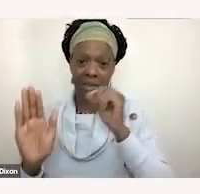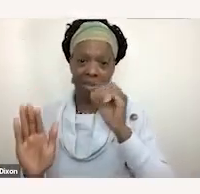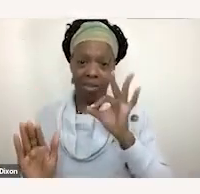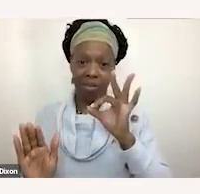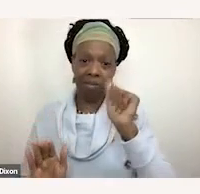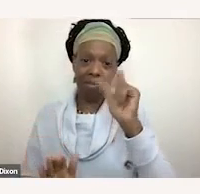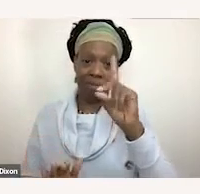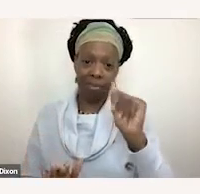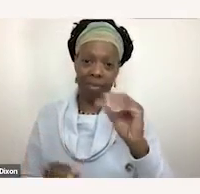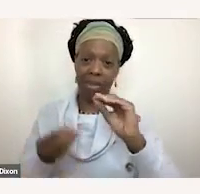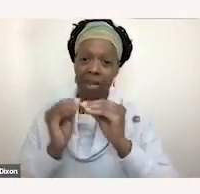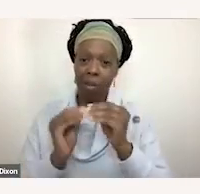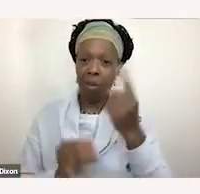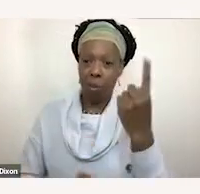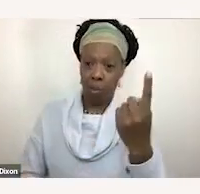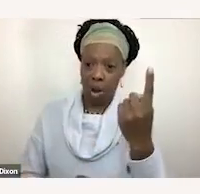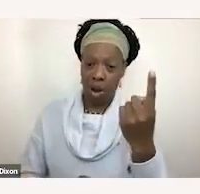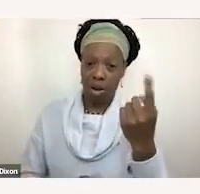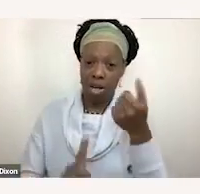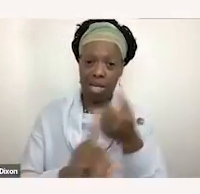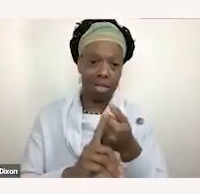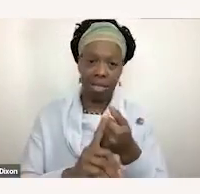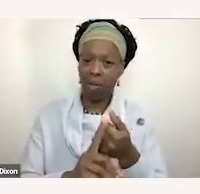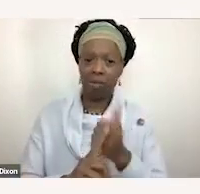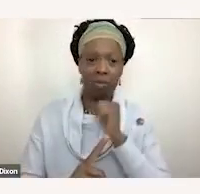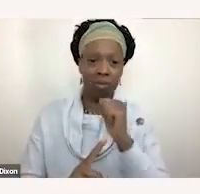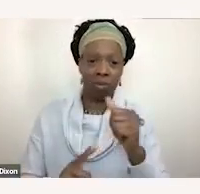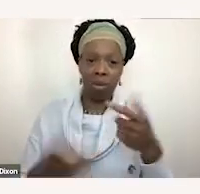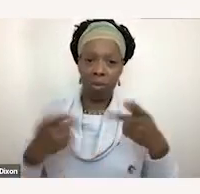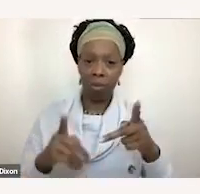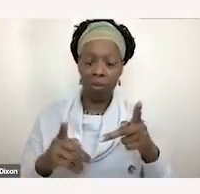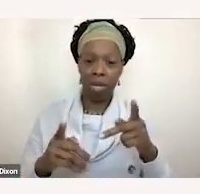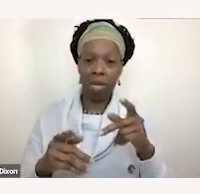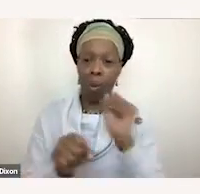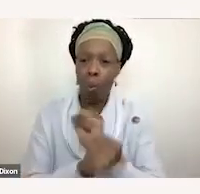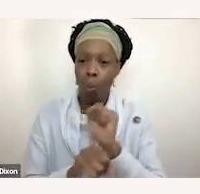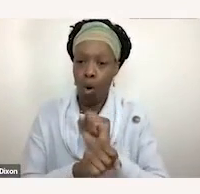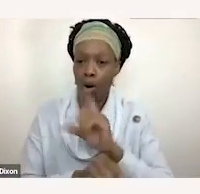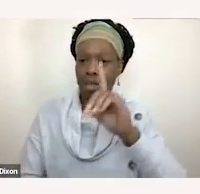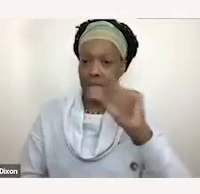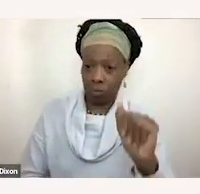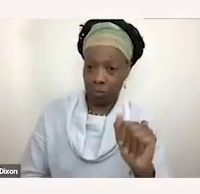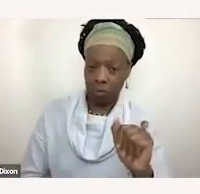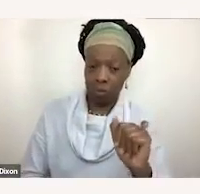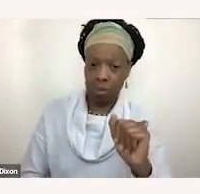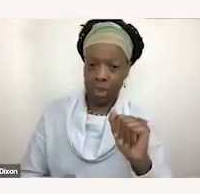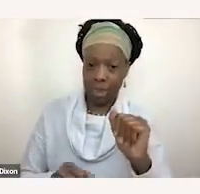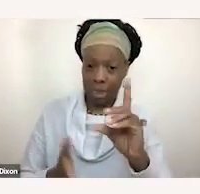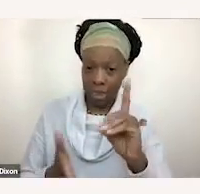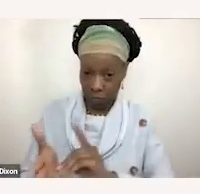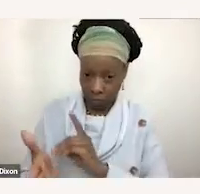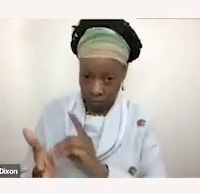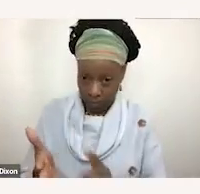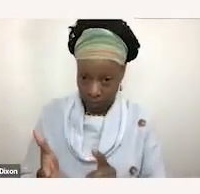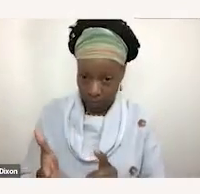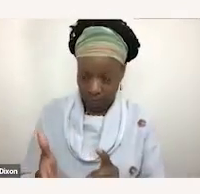are Title number 1, which prohibits employment discrimination. Title number 2, which